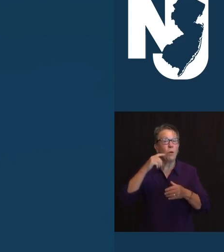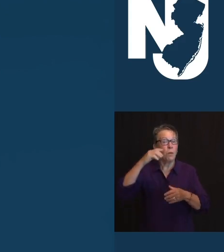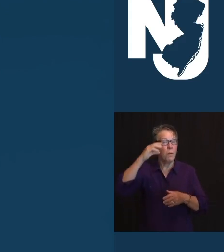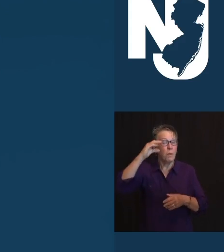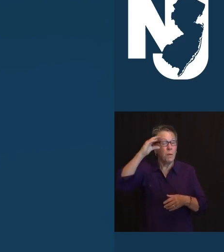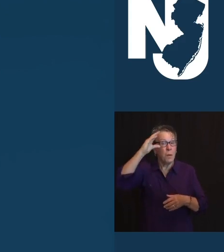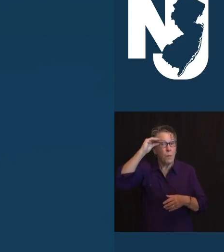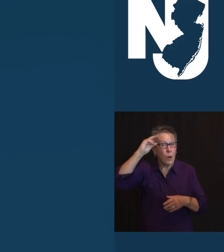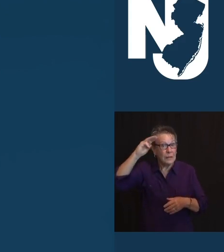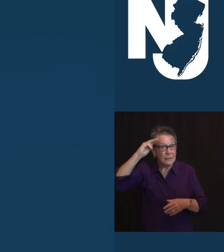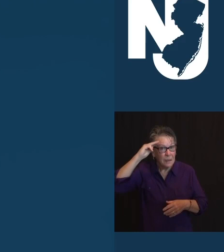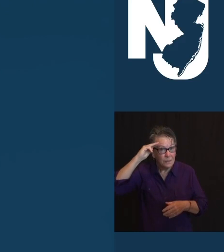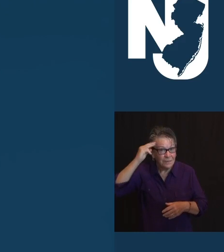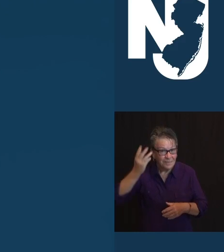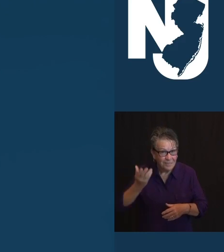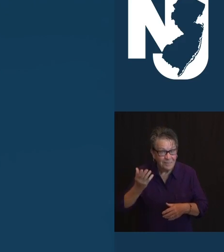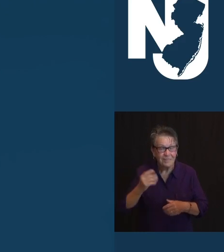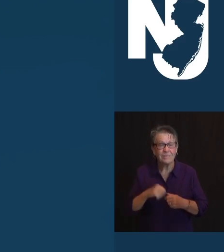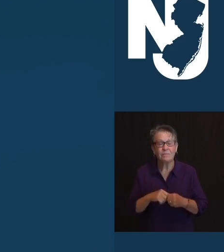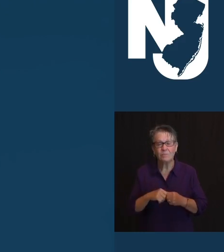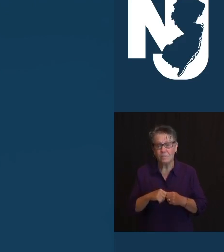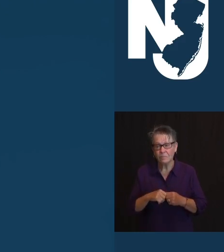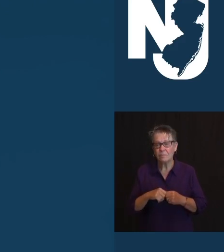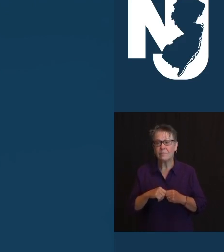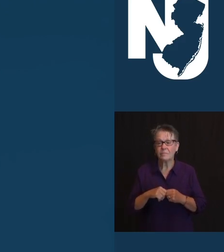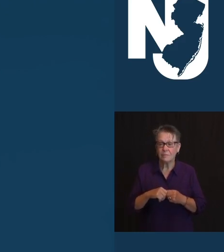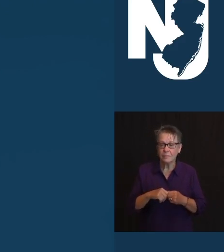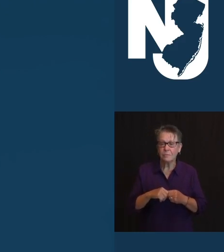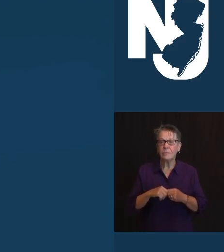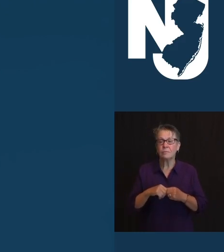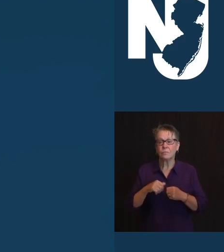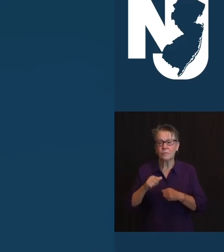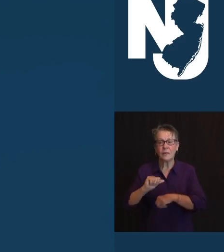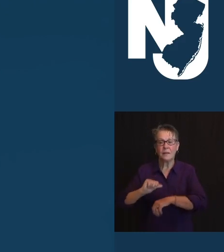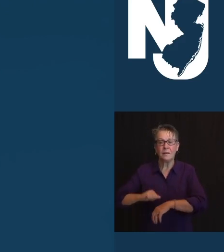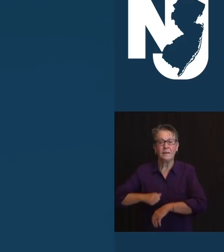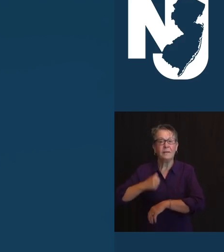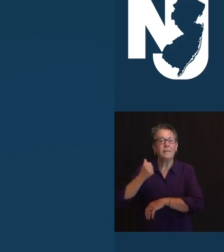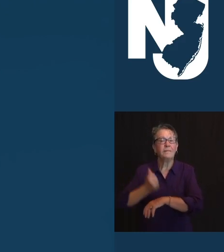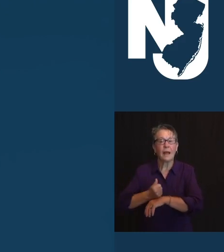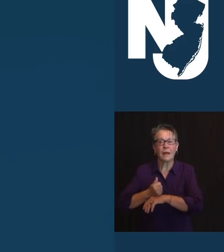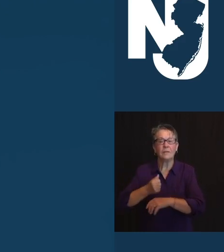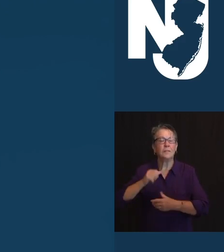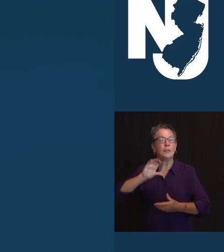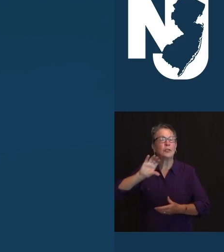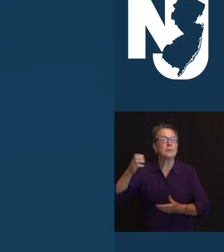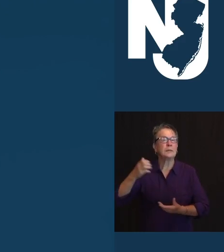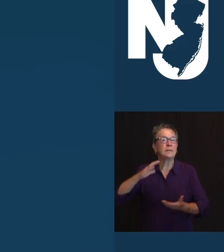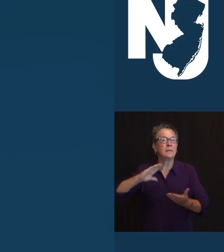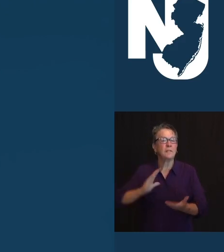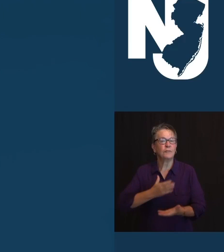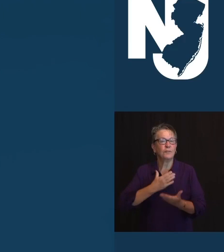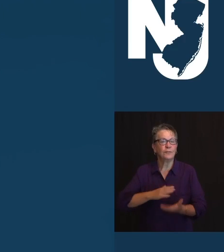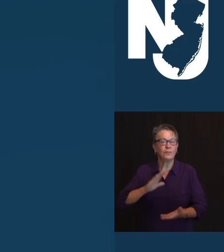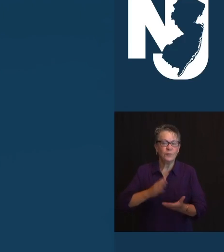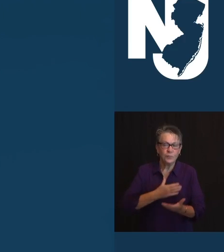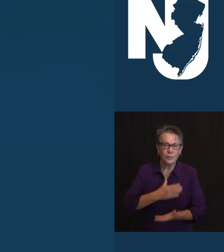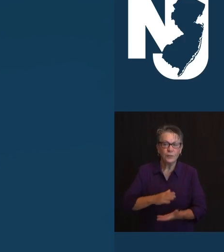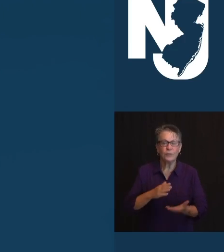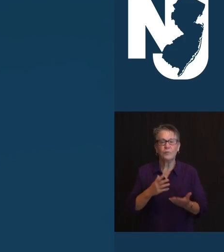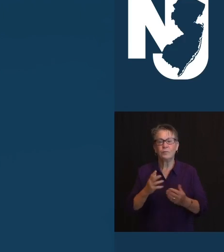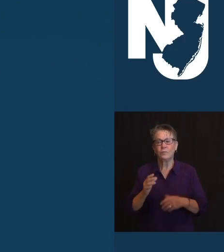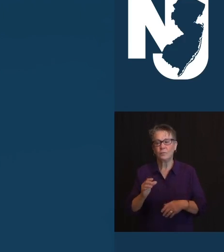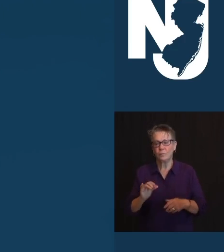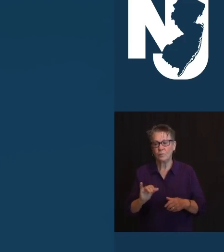annual community Christmas concert, and Don was also a member of AA and sponsored many others in their journeys. He